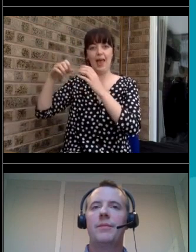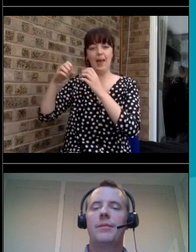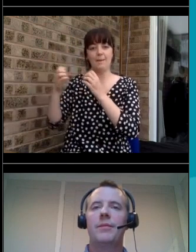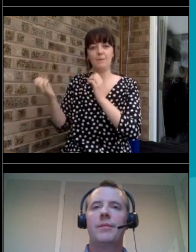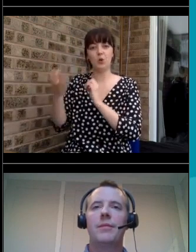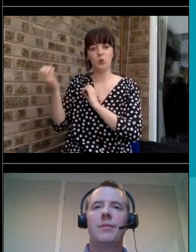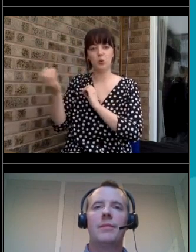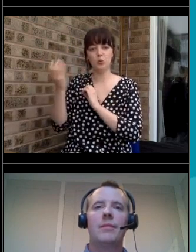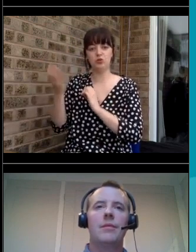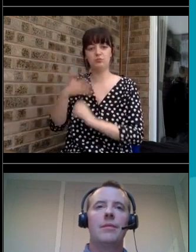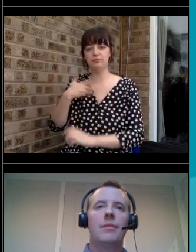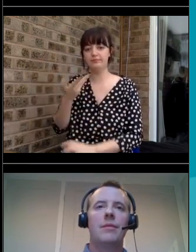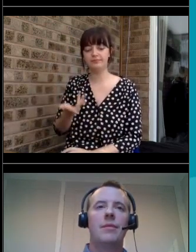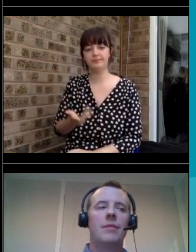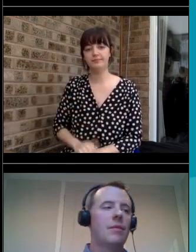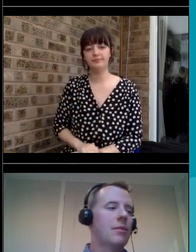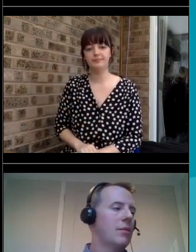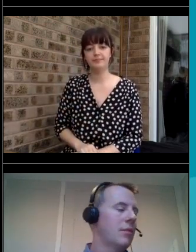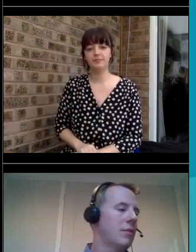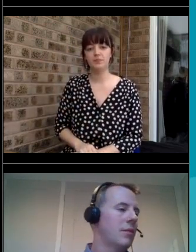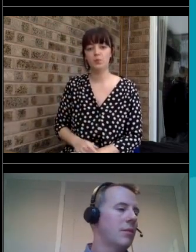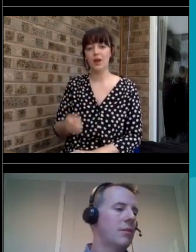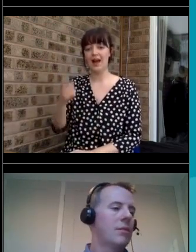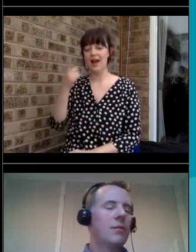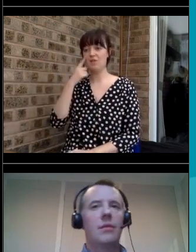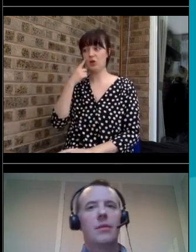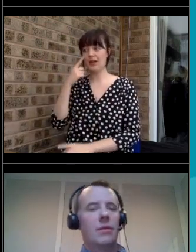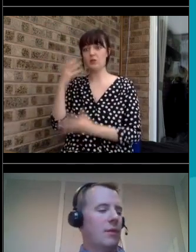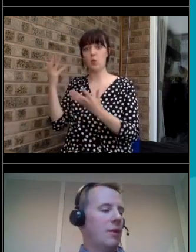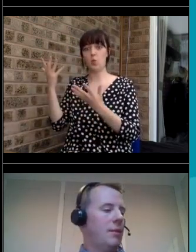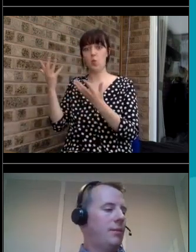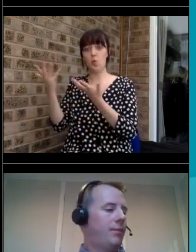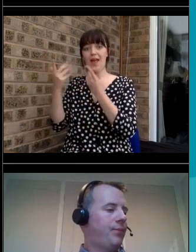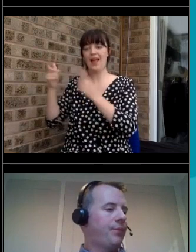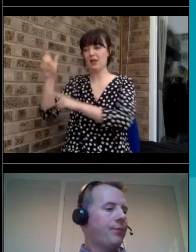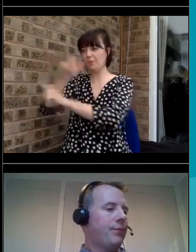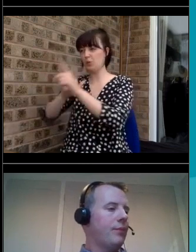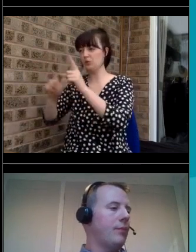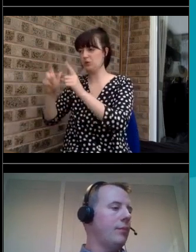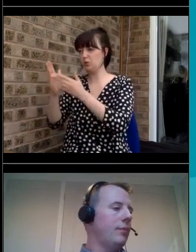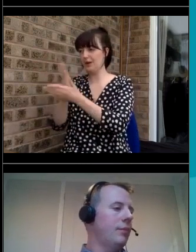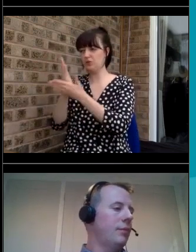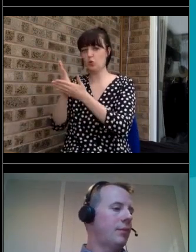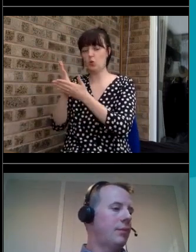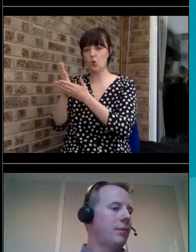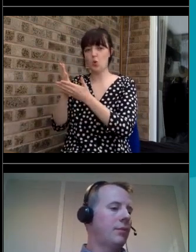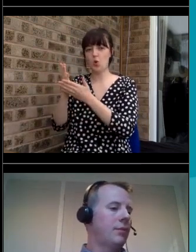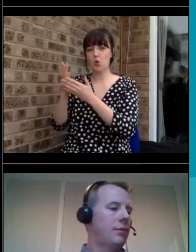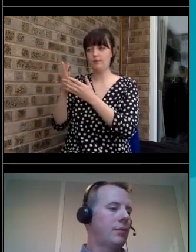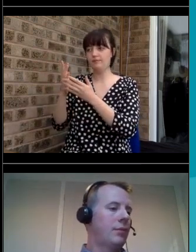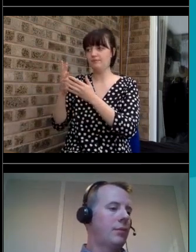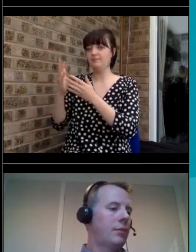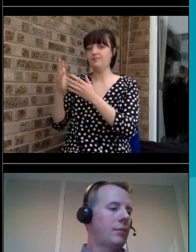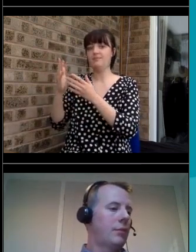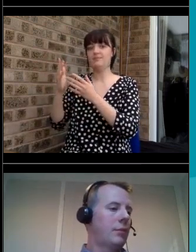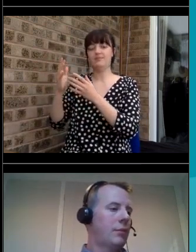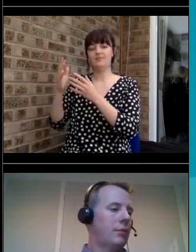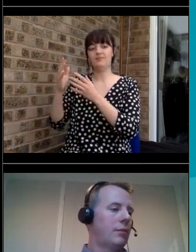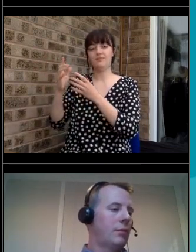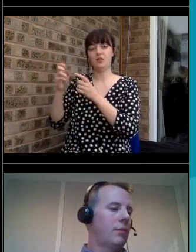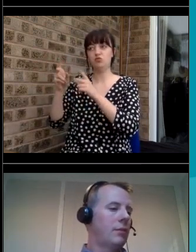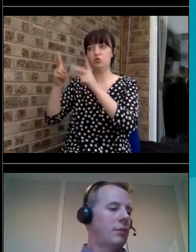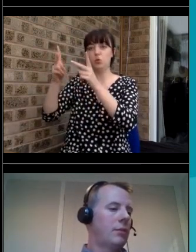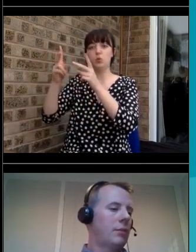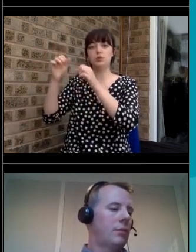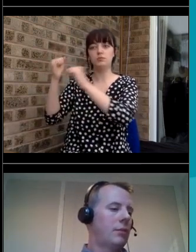We look at where the communities are to keep the alignment away from communities as much as possible,